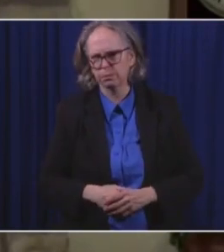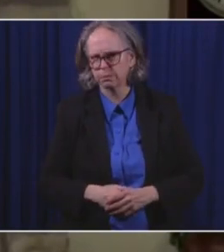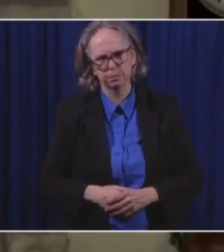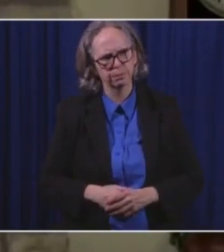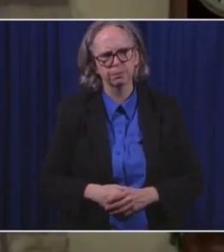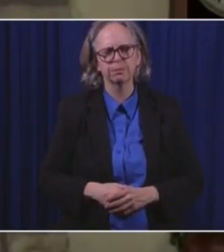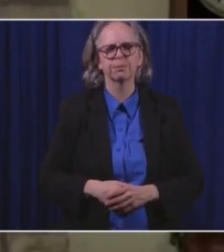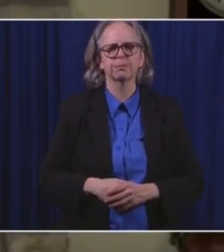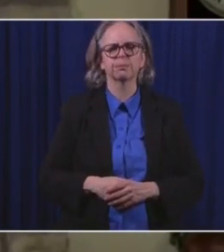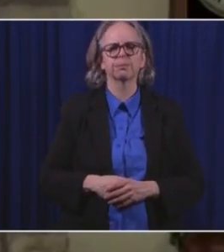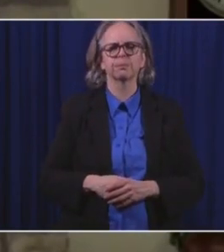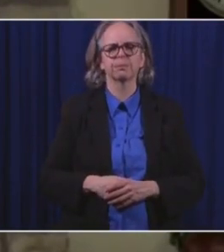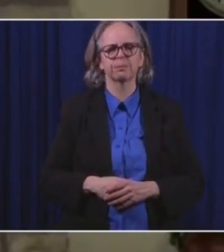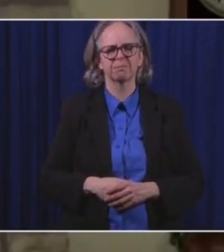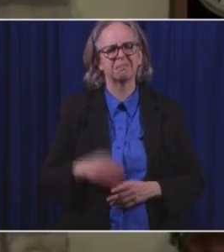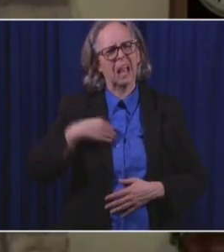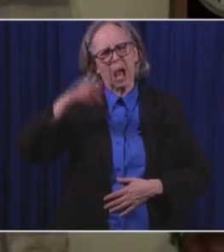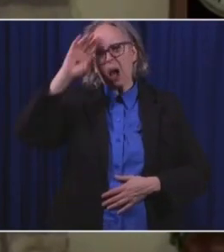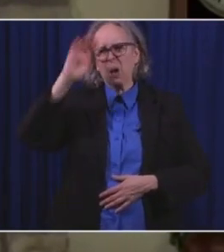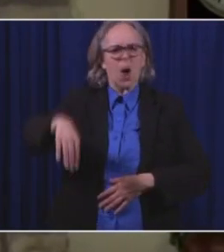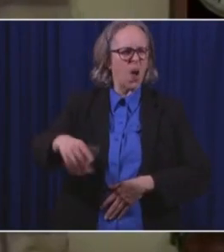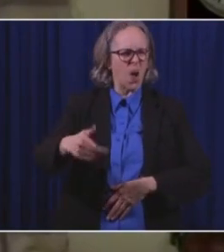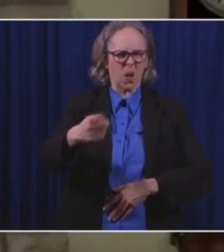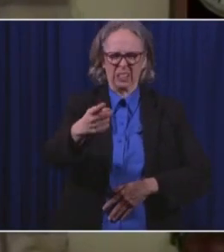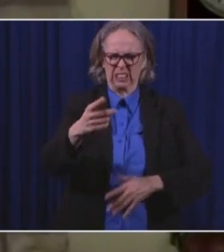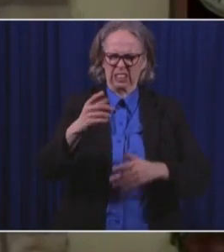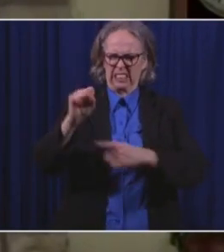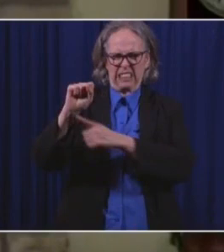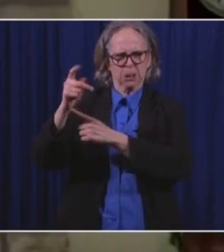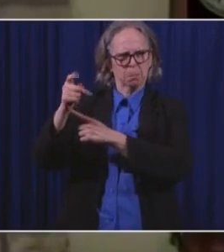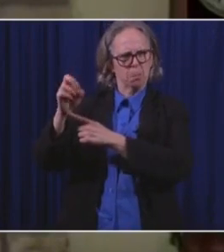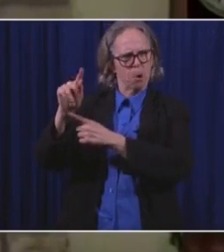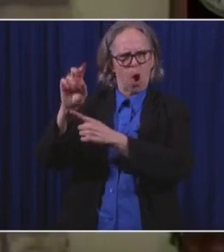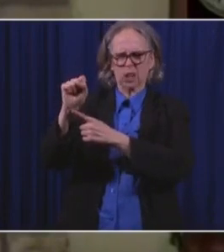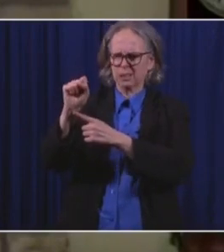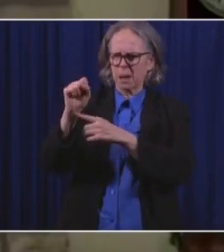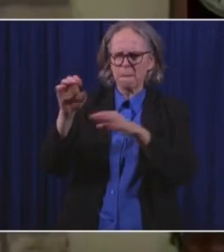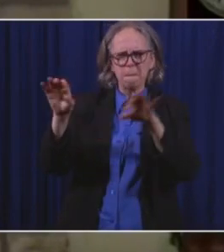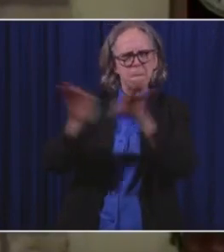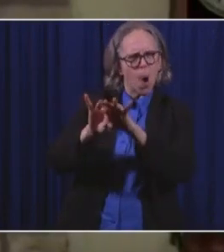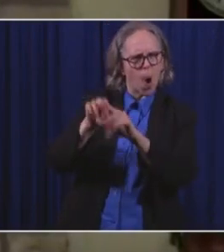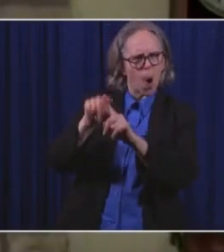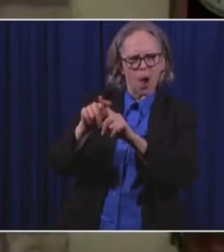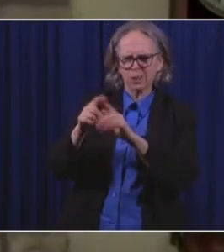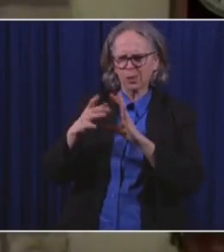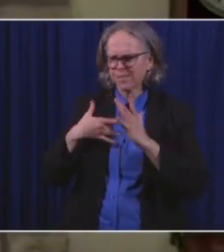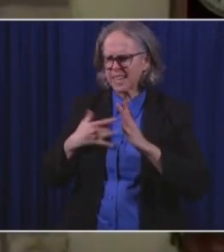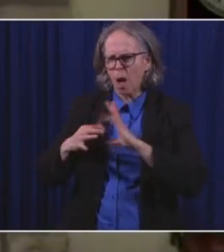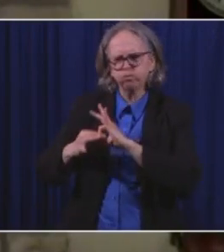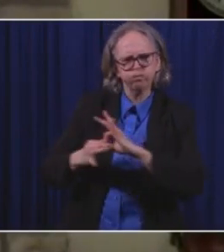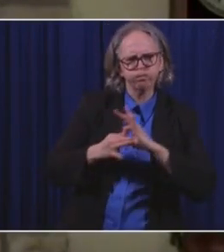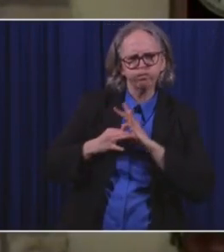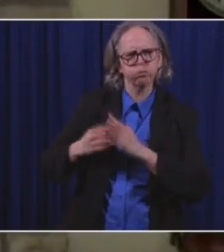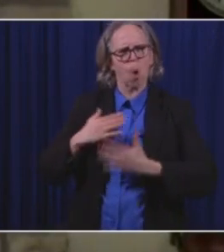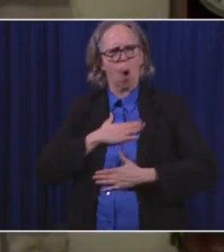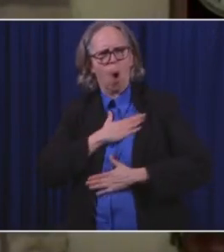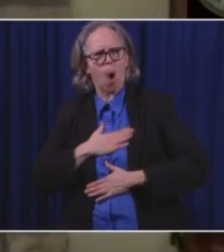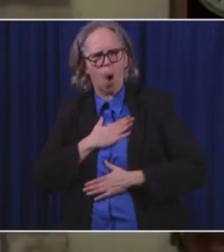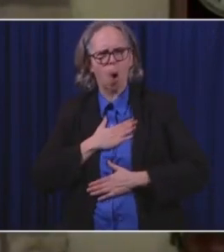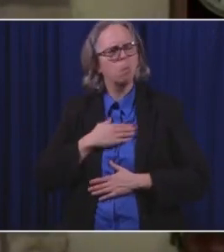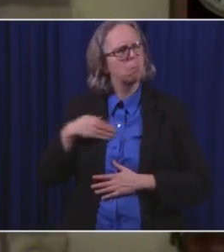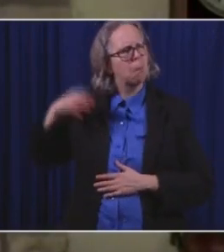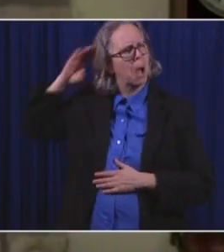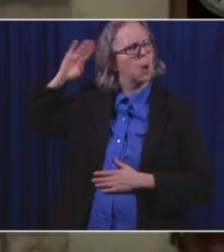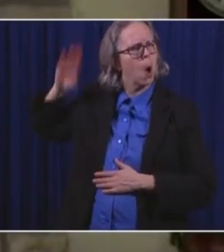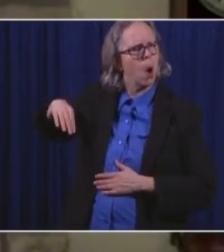I know the importance of sports, and it's important to be able to continue to do things, whether it's